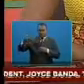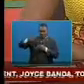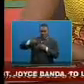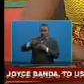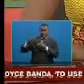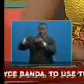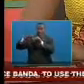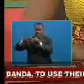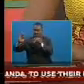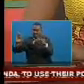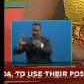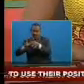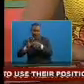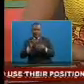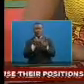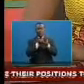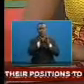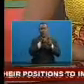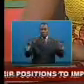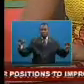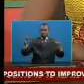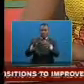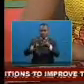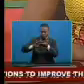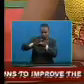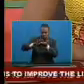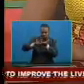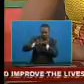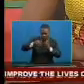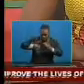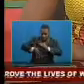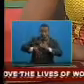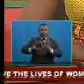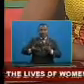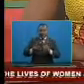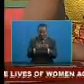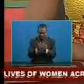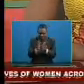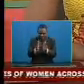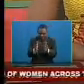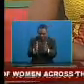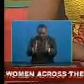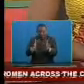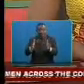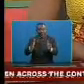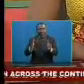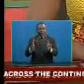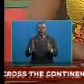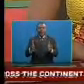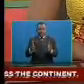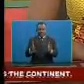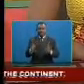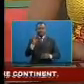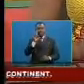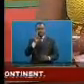is a process of joining an egg and sperm outside of a woman's womb. And GTV News takes an in-depth look at the